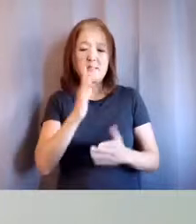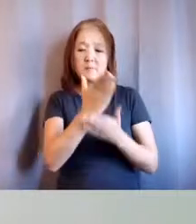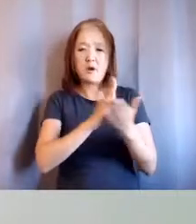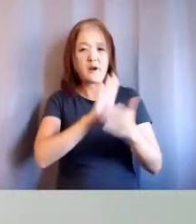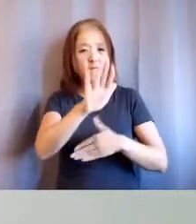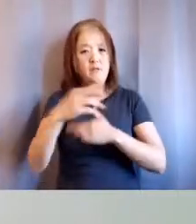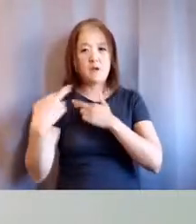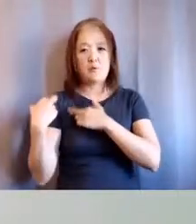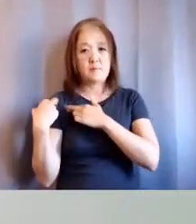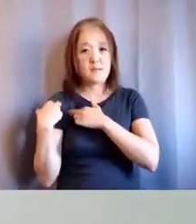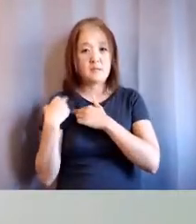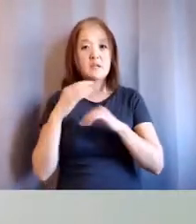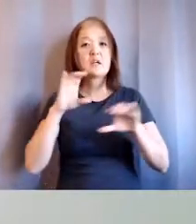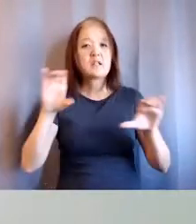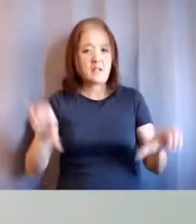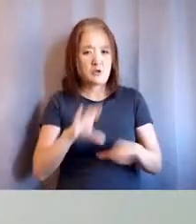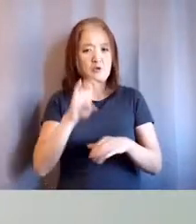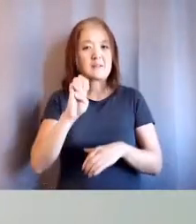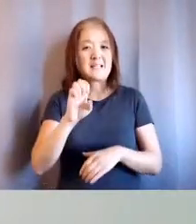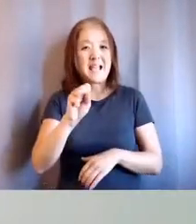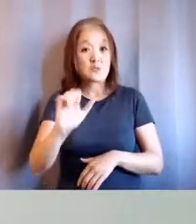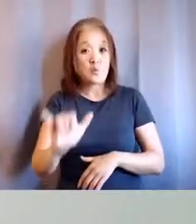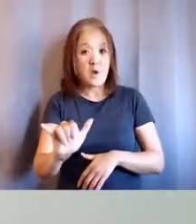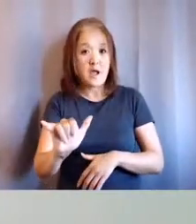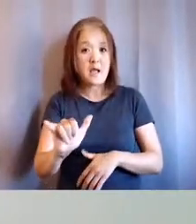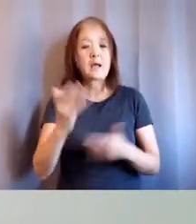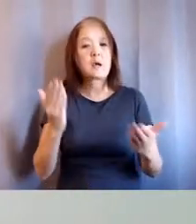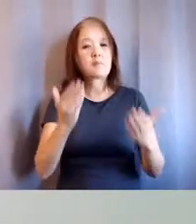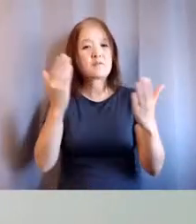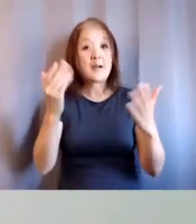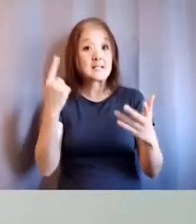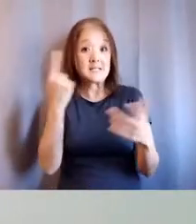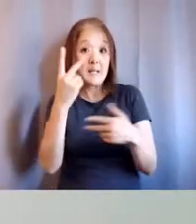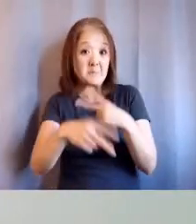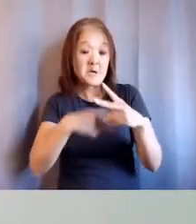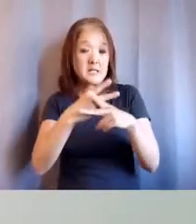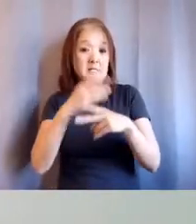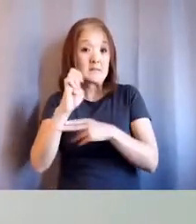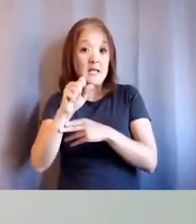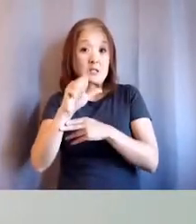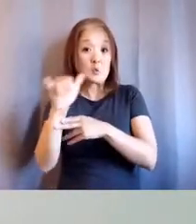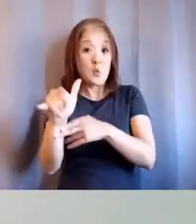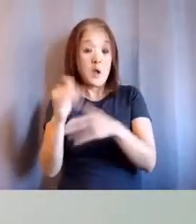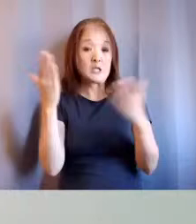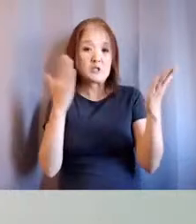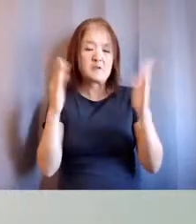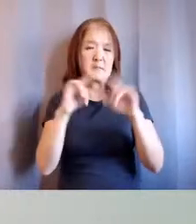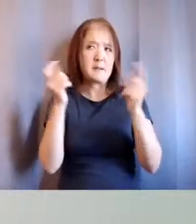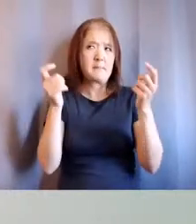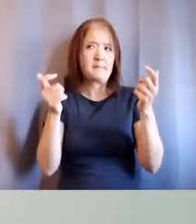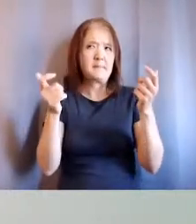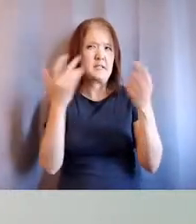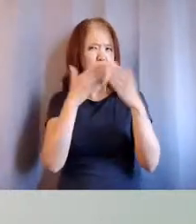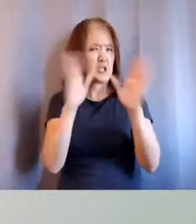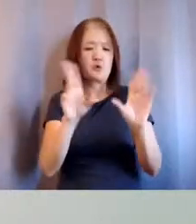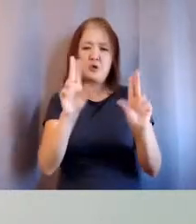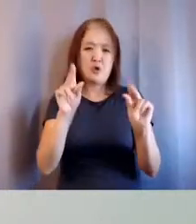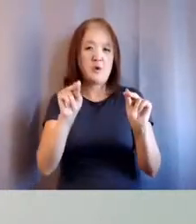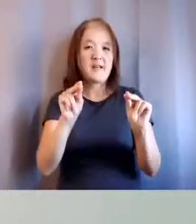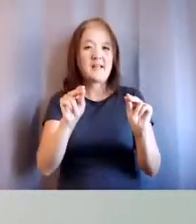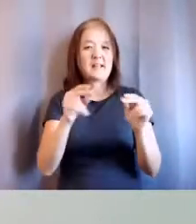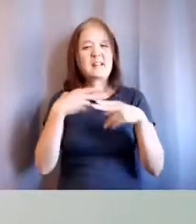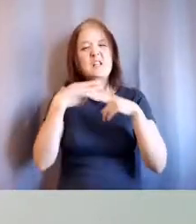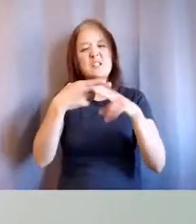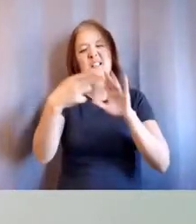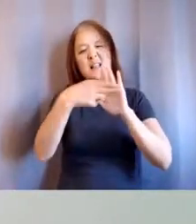responsibility, do ESY and provide some sort of ESY services, but generally, no. That is considered casual